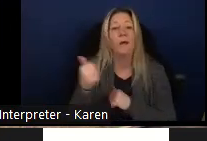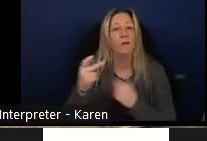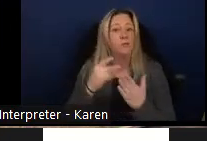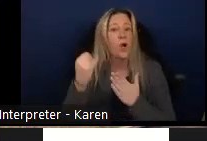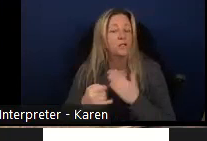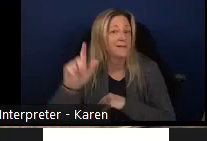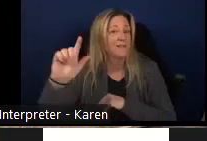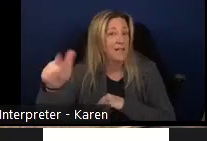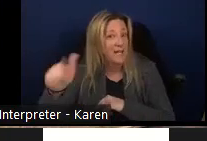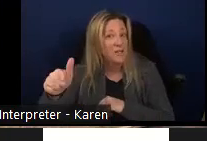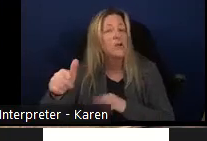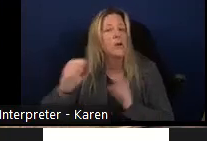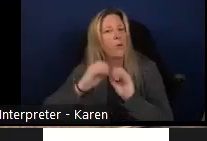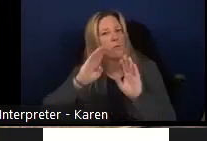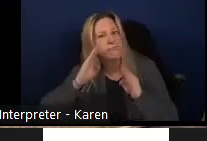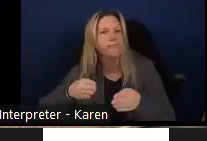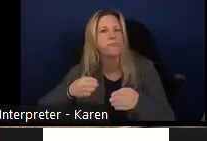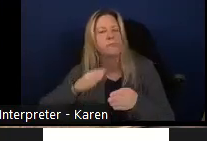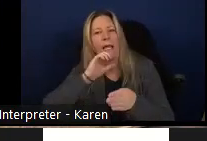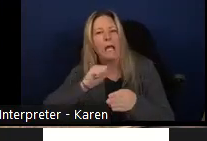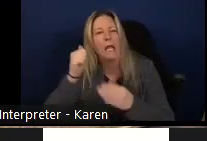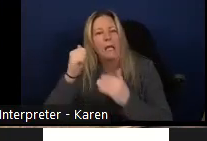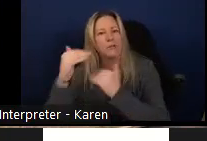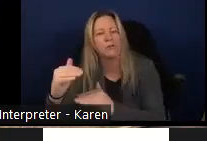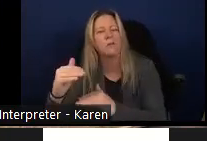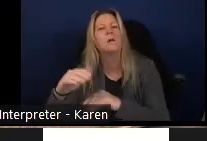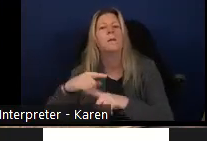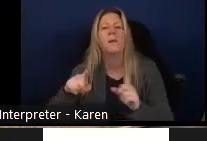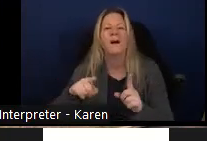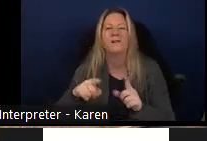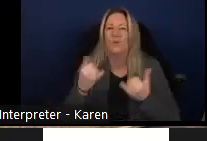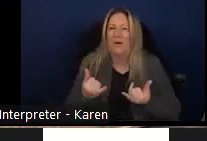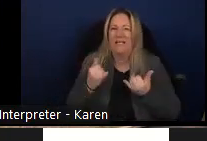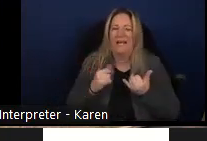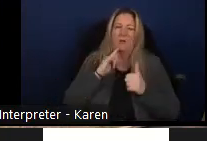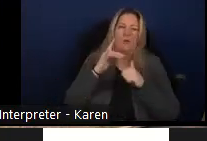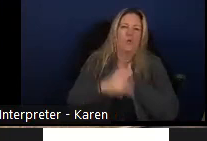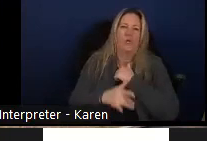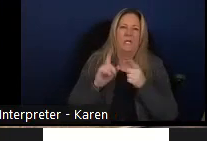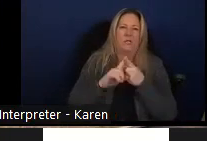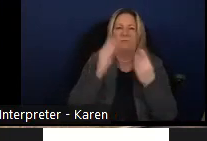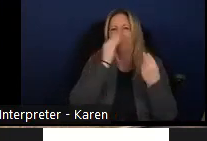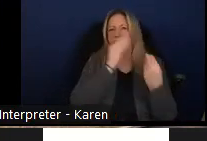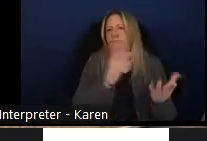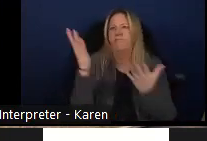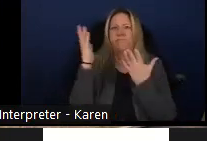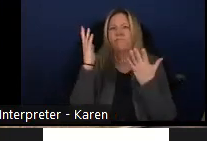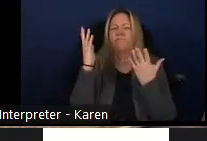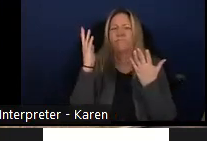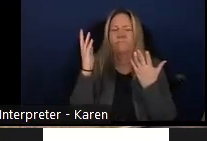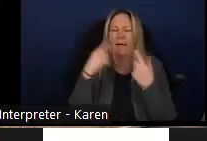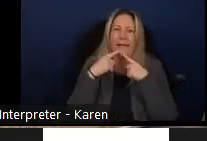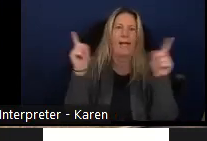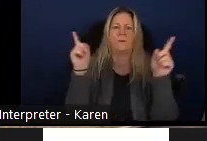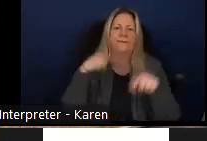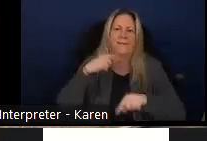that are age restricted, but those are just, kind of too early at this point to, not just announce those, but to